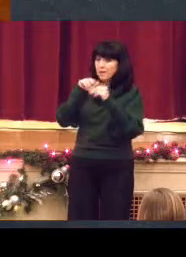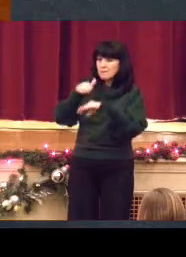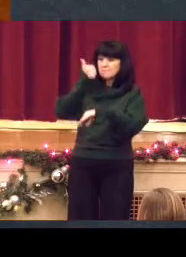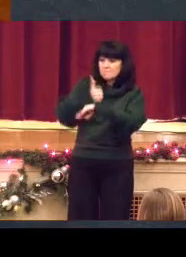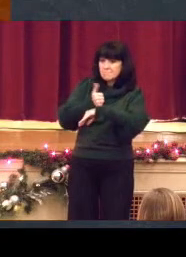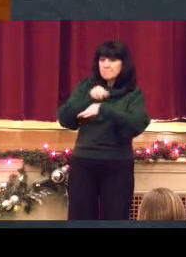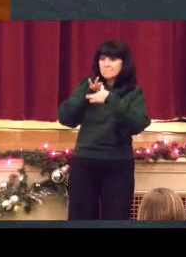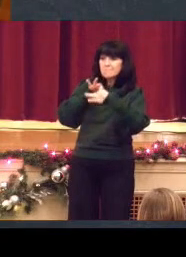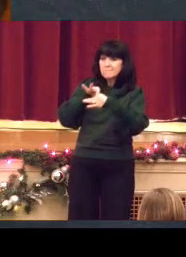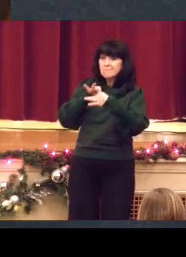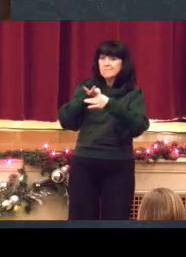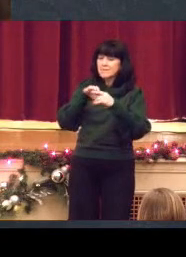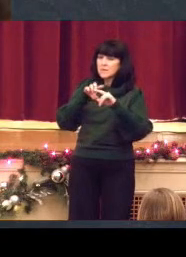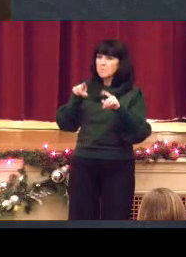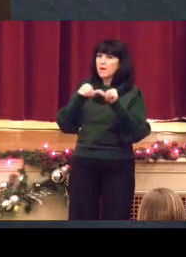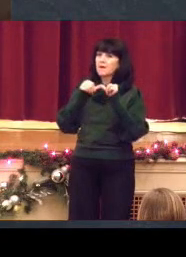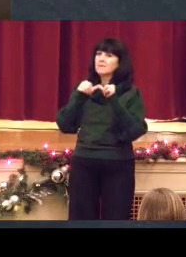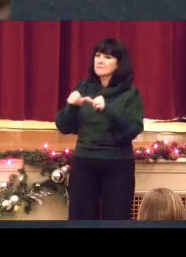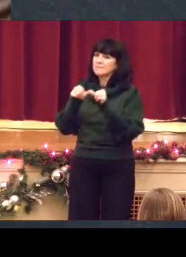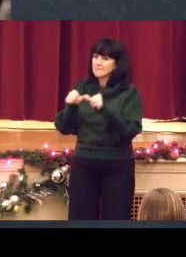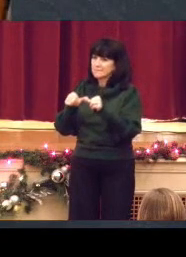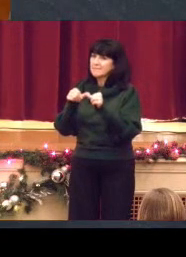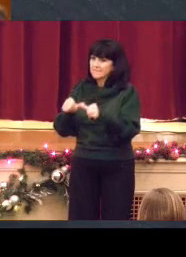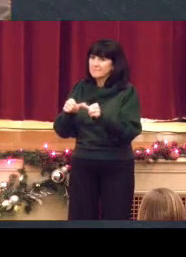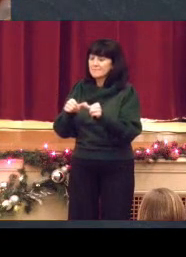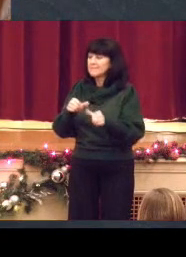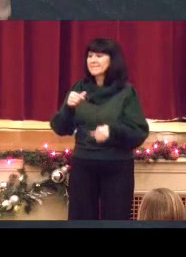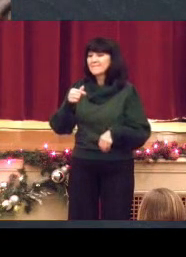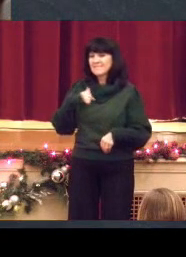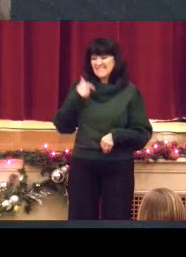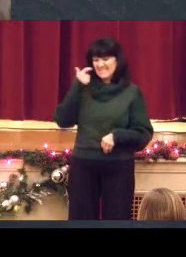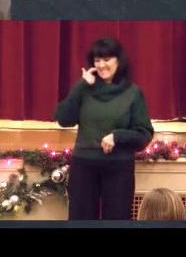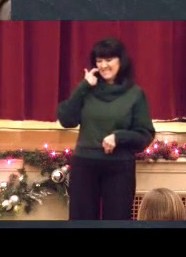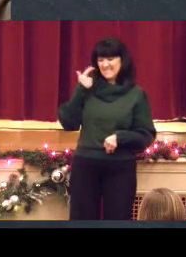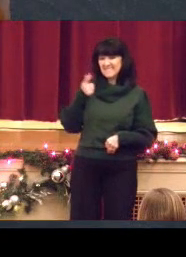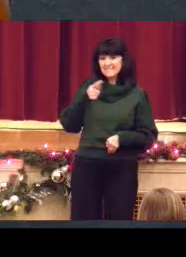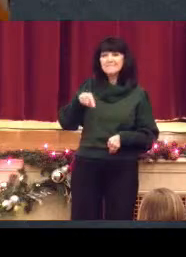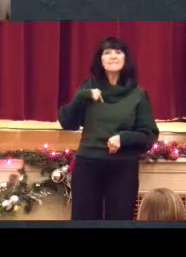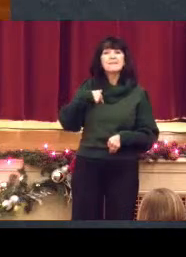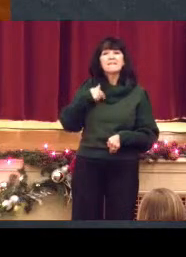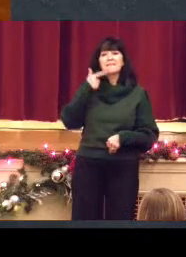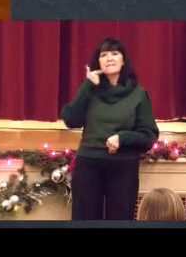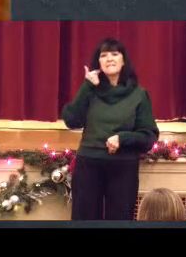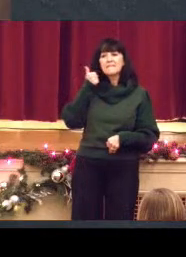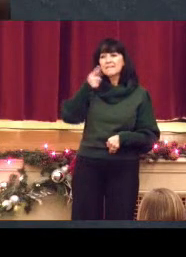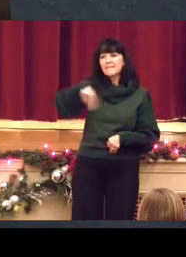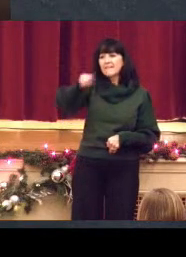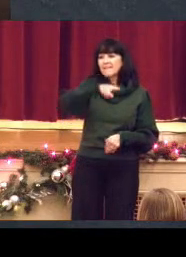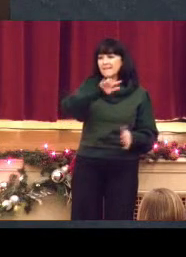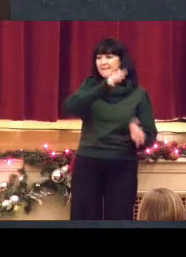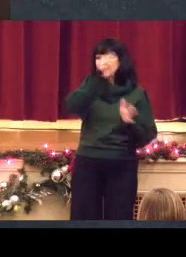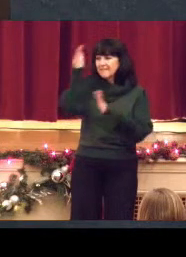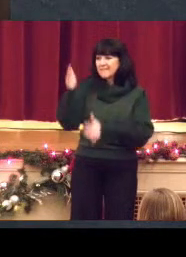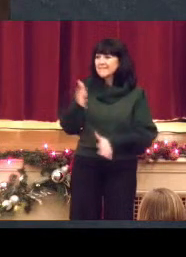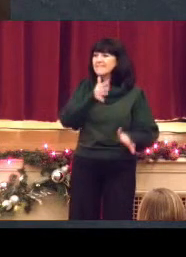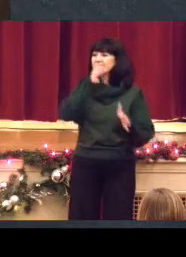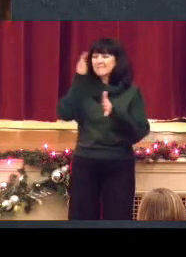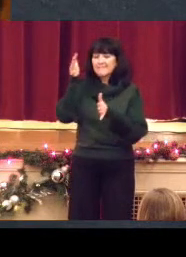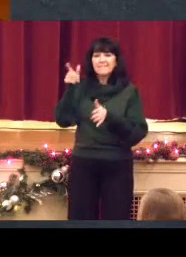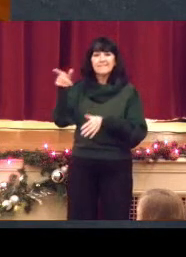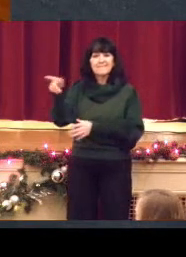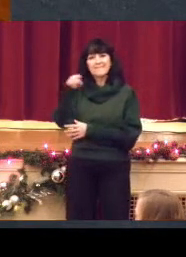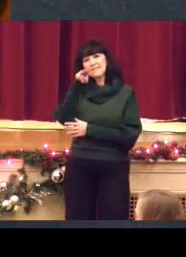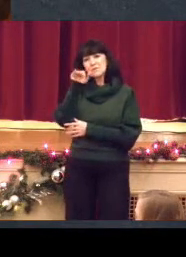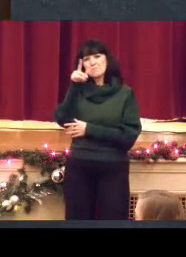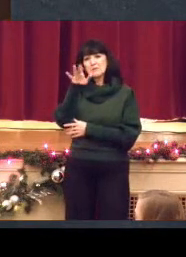clapped about teasing Michelle. Michelle and I went to high school together, and I tell that lie all the time about her cheering for me at football games. It's